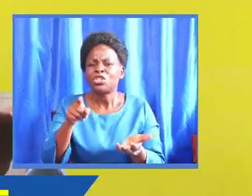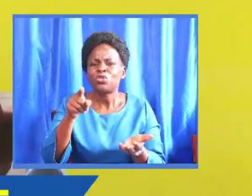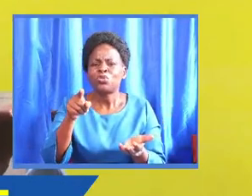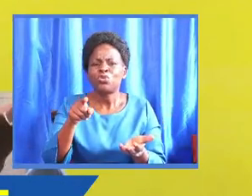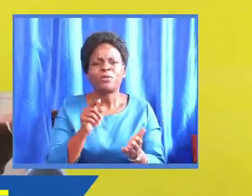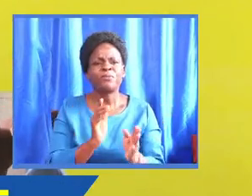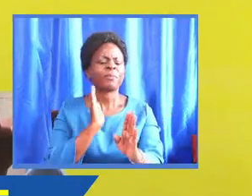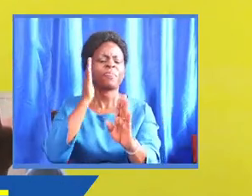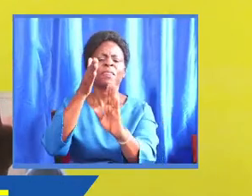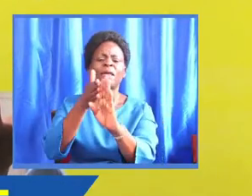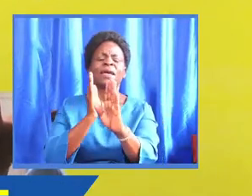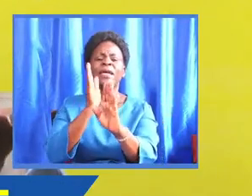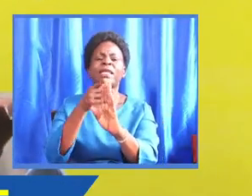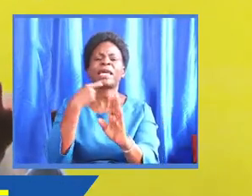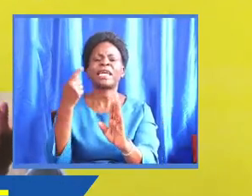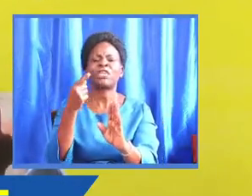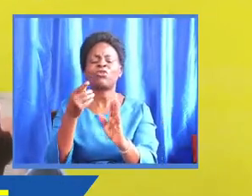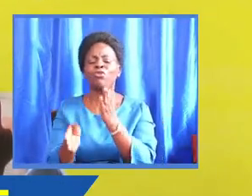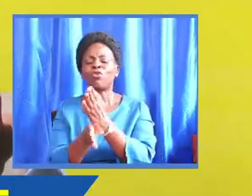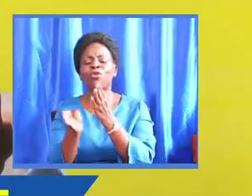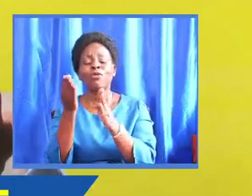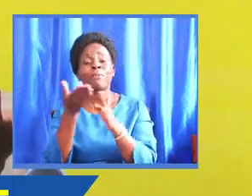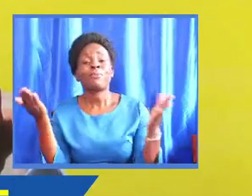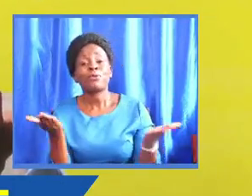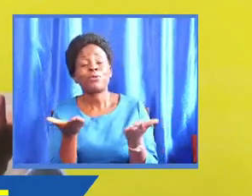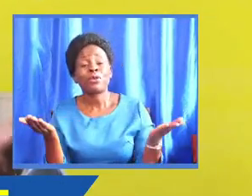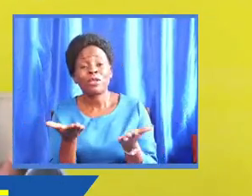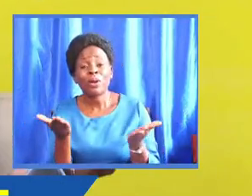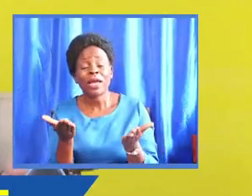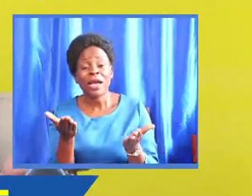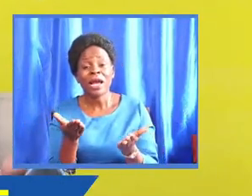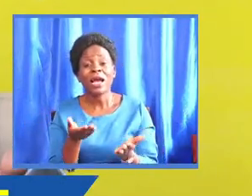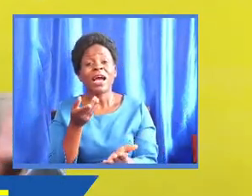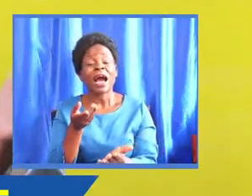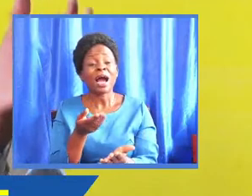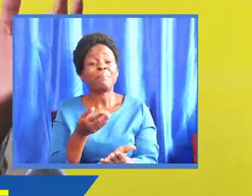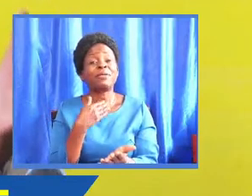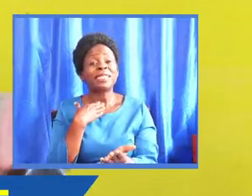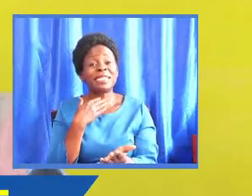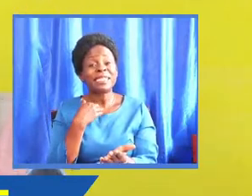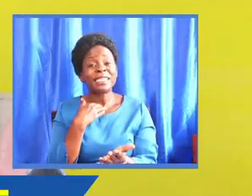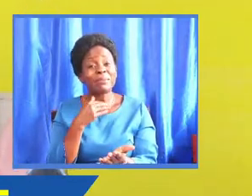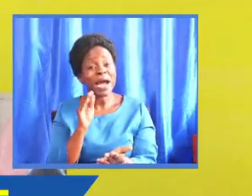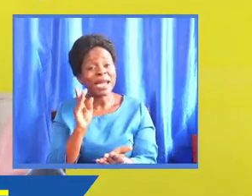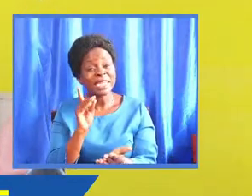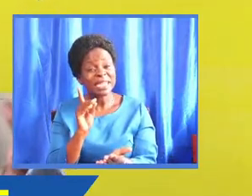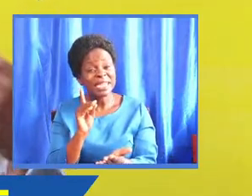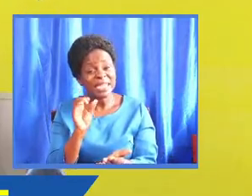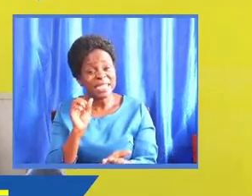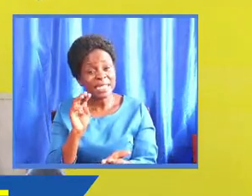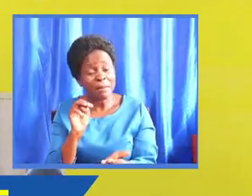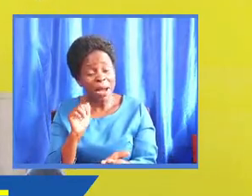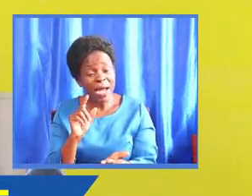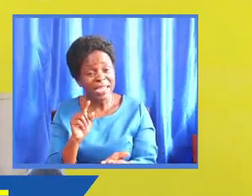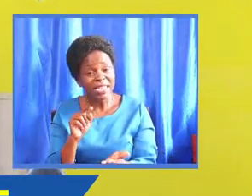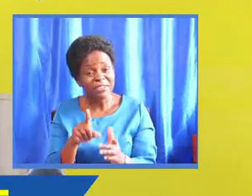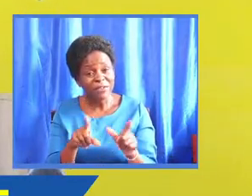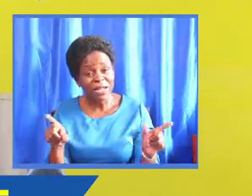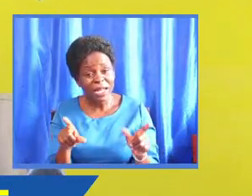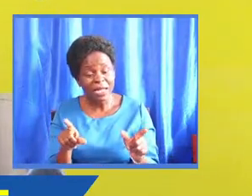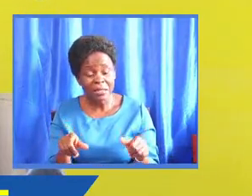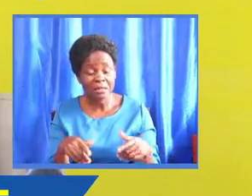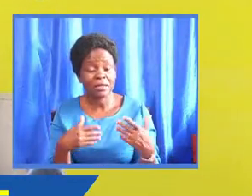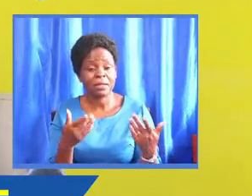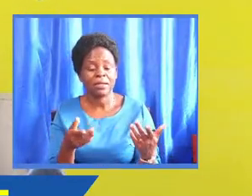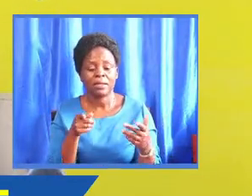Who are you targeting? Where are you building? Is there demand for the type of property that you're building, where you're building it? And this